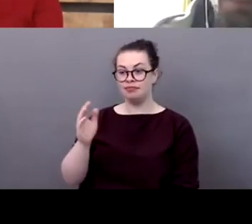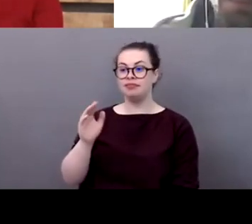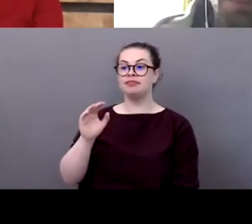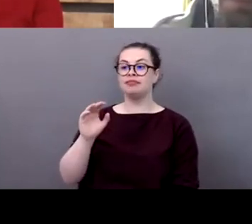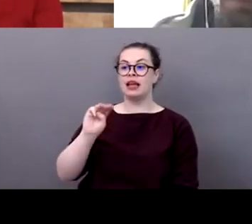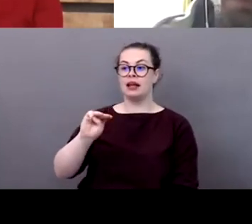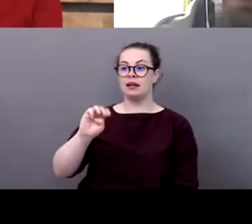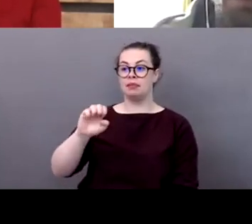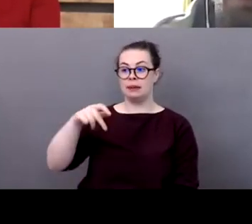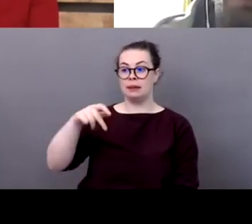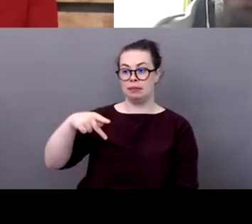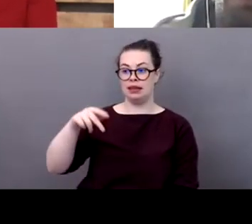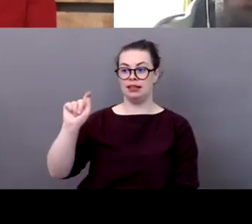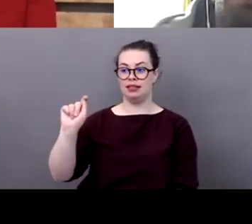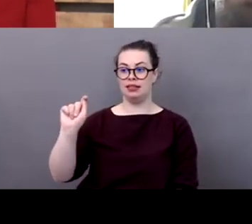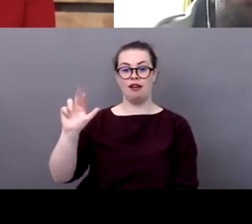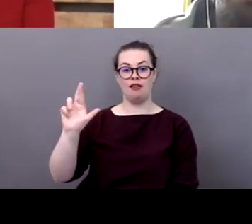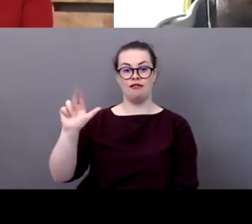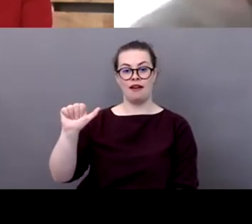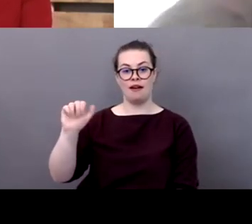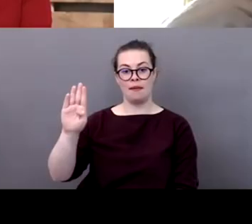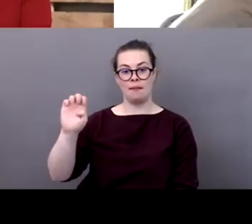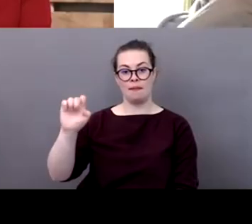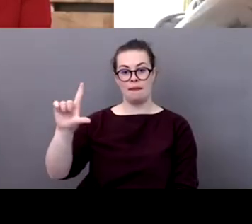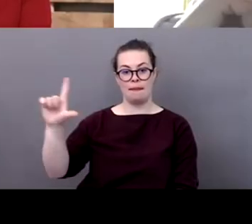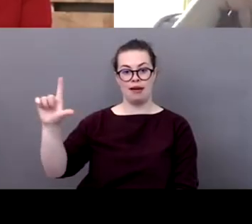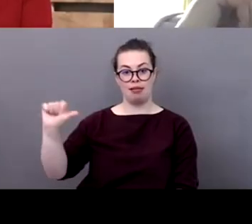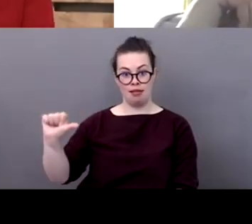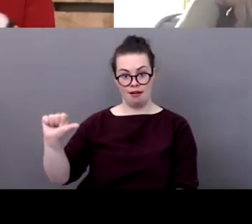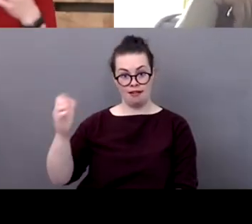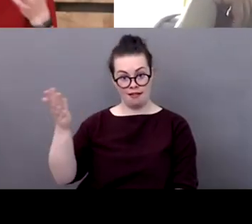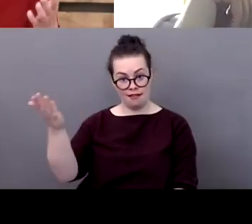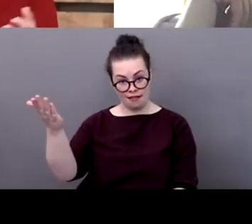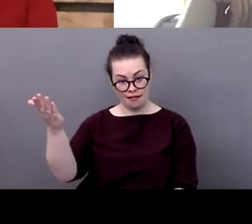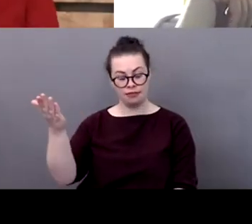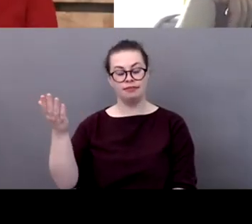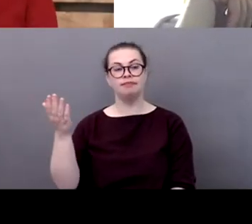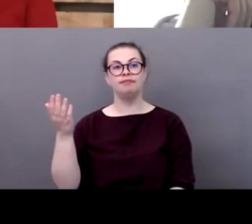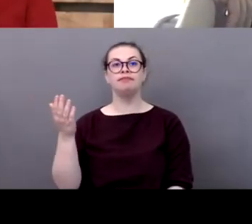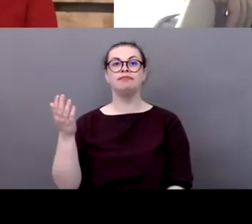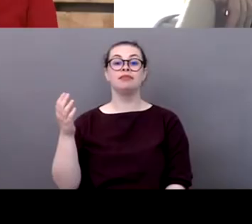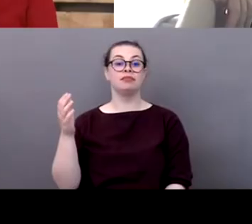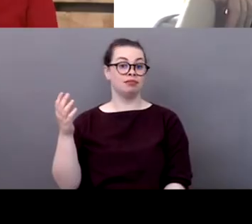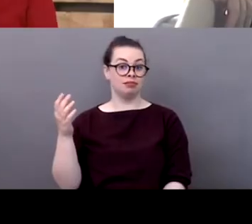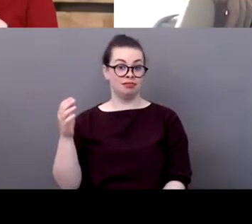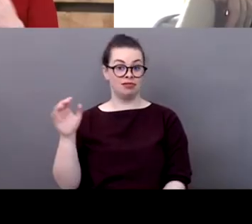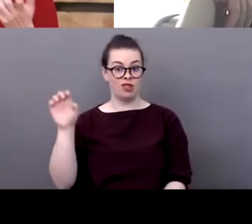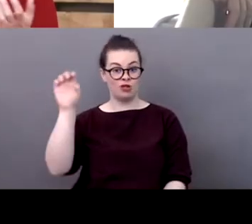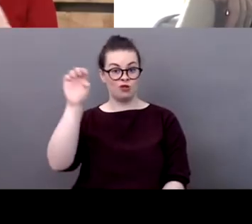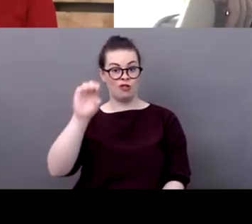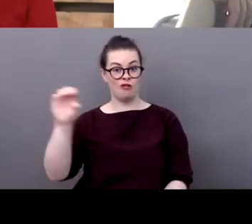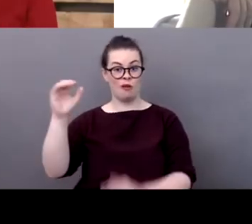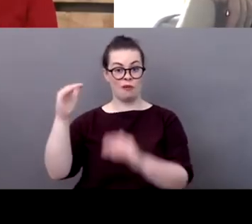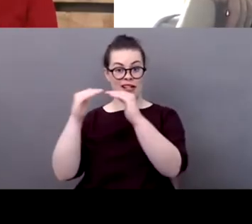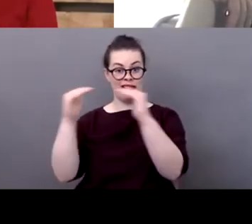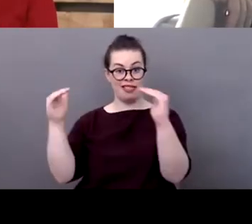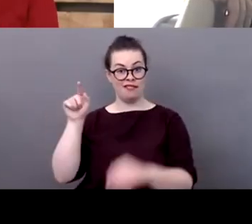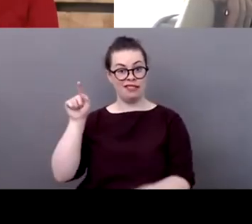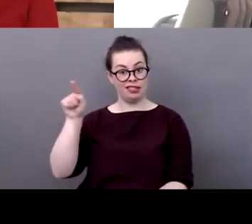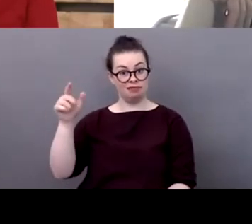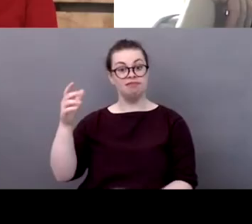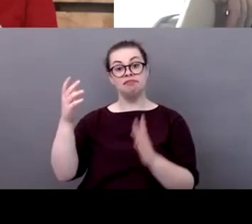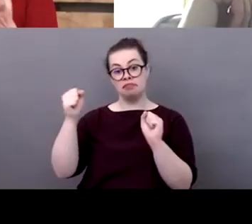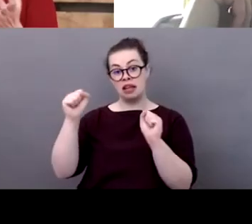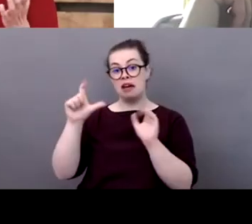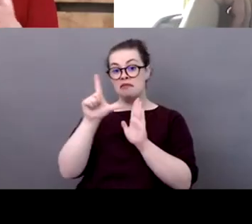recommandations, des lois qui imposeraient alors aux organisateurs, aux fabricants de